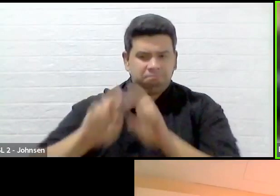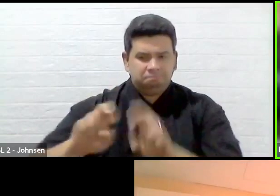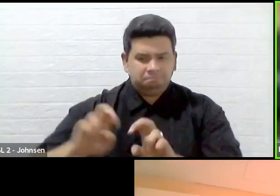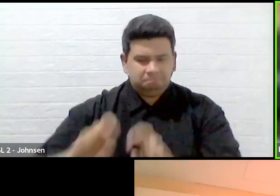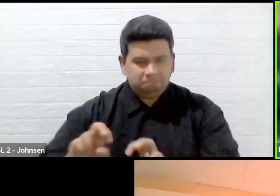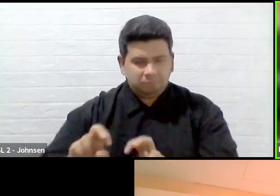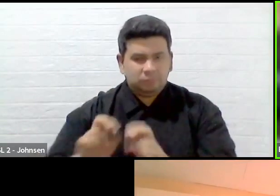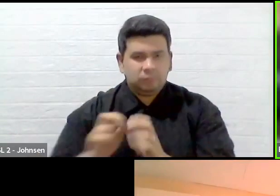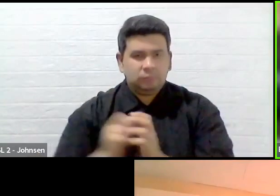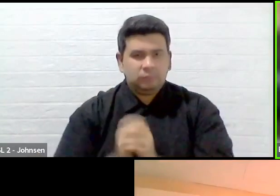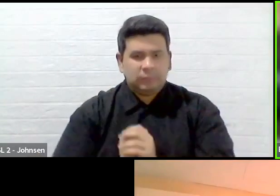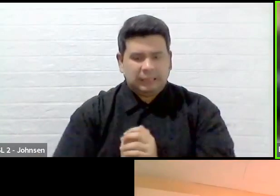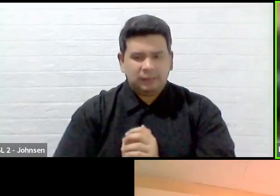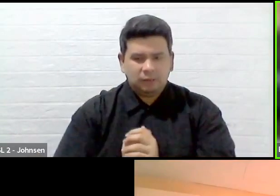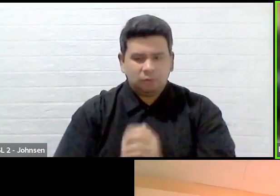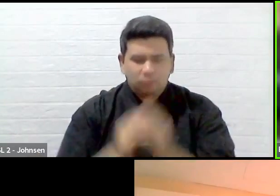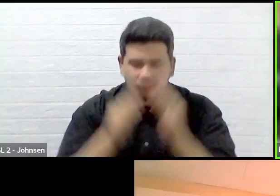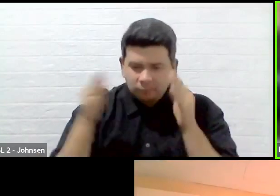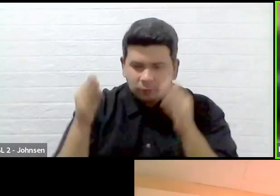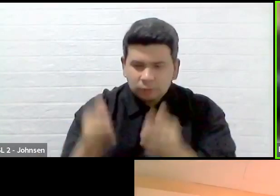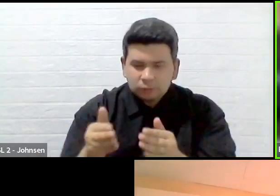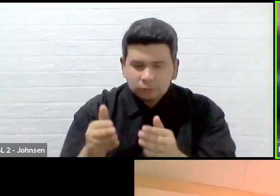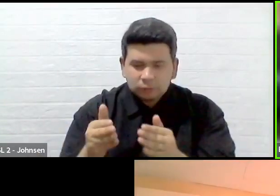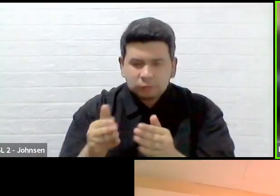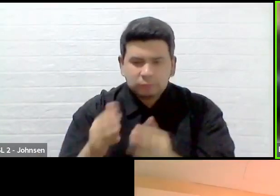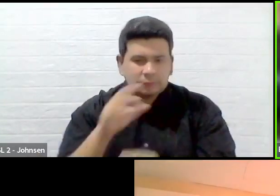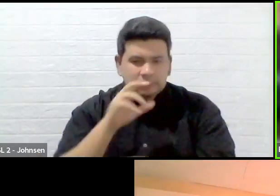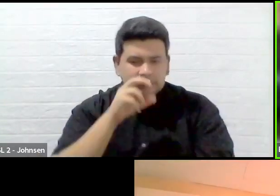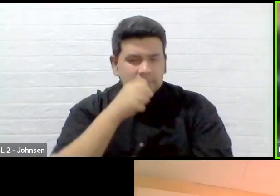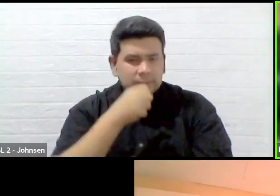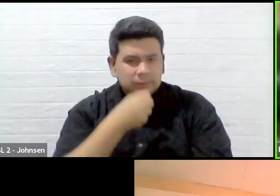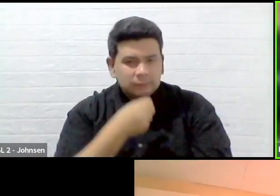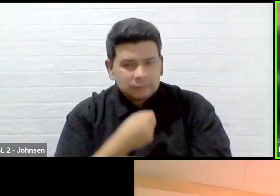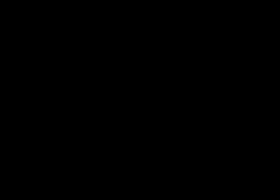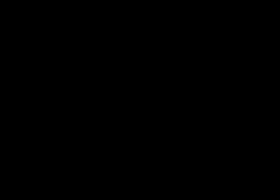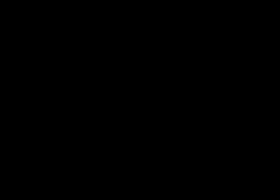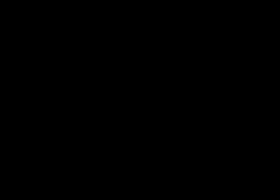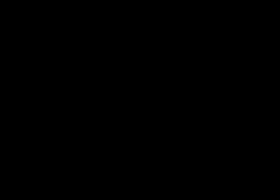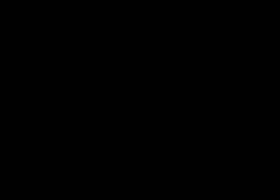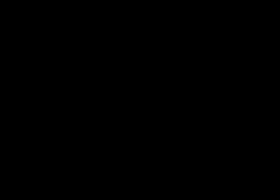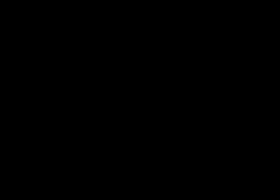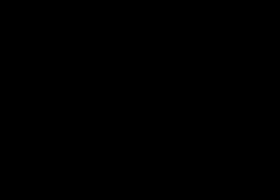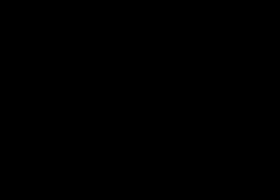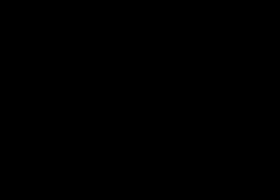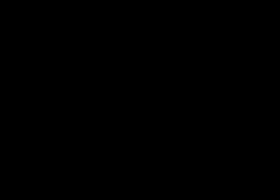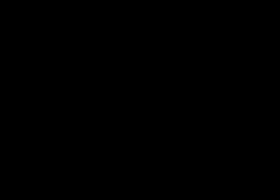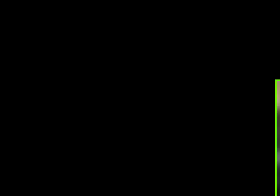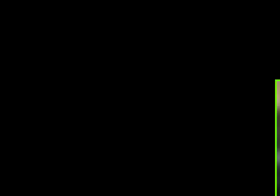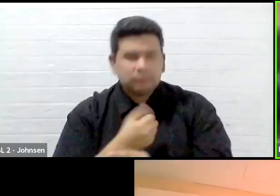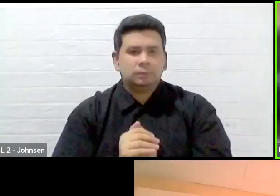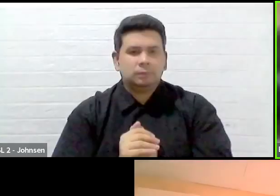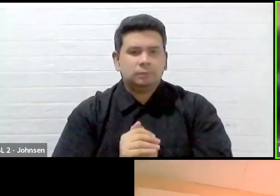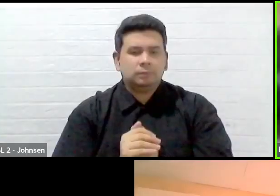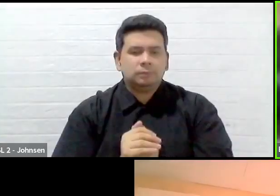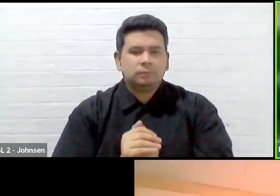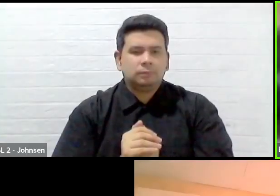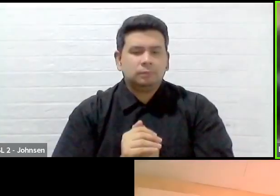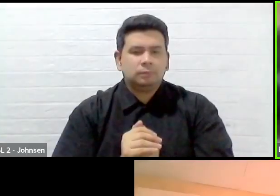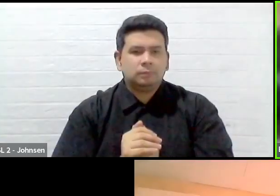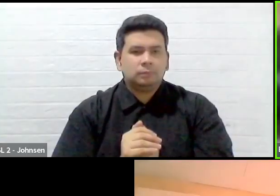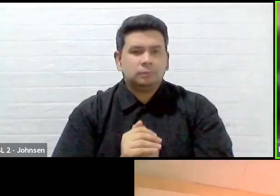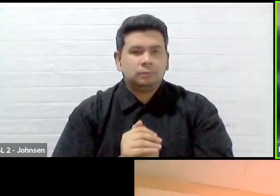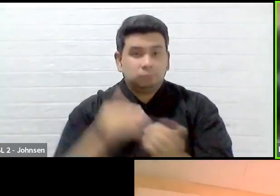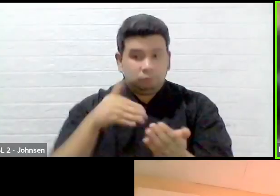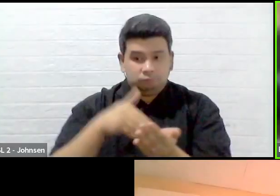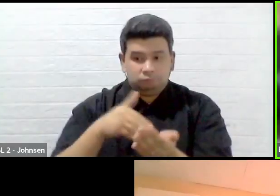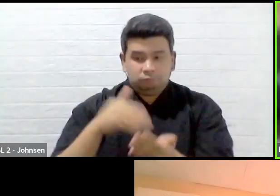of aging, non-sexual risk behavior of adolescents, and population projections. Dr.